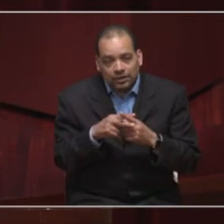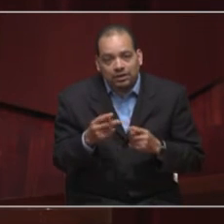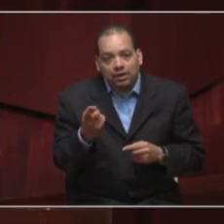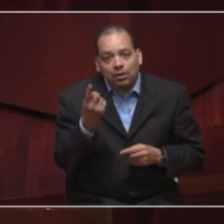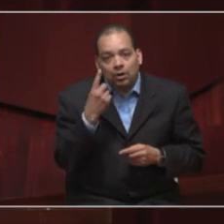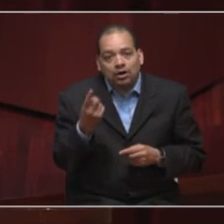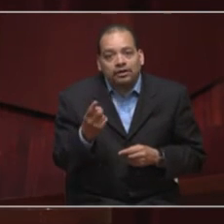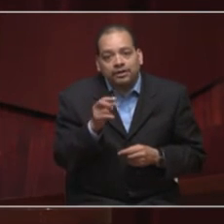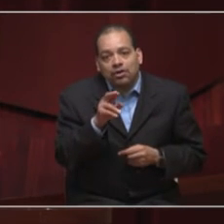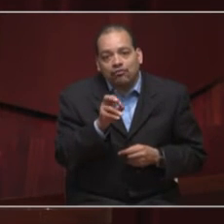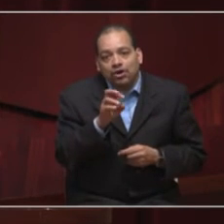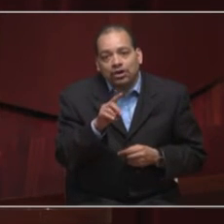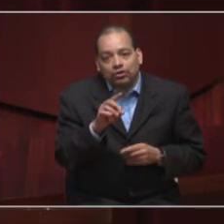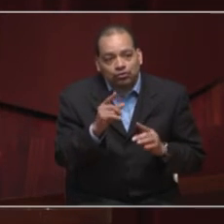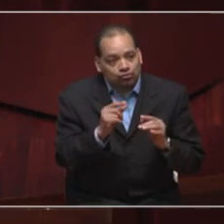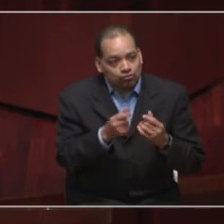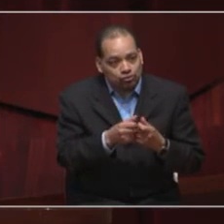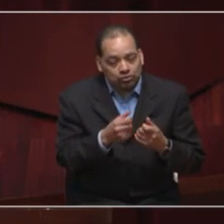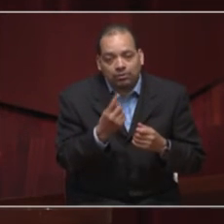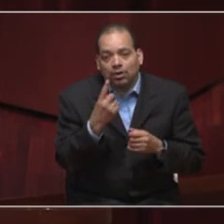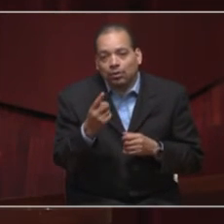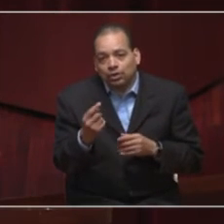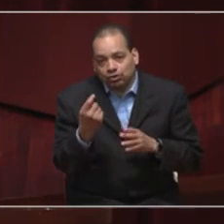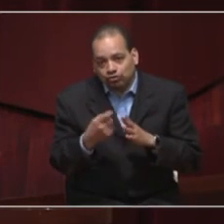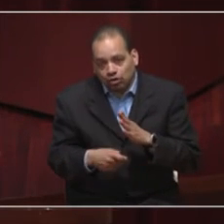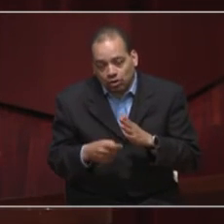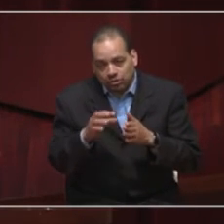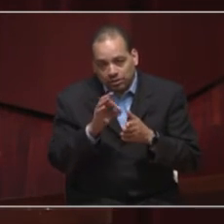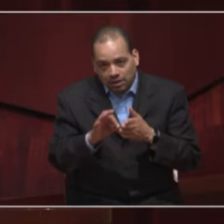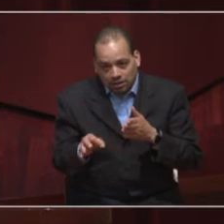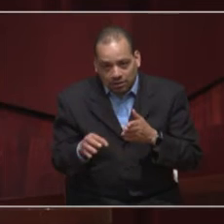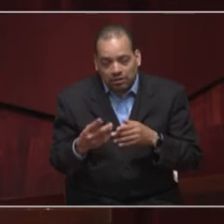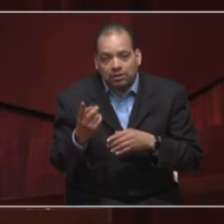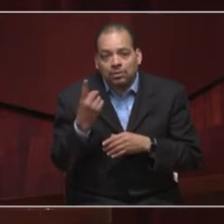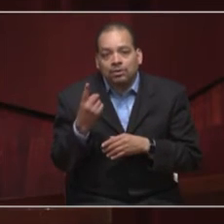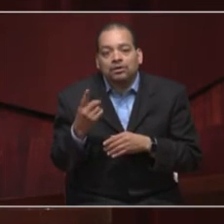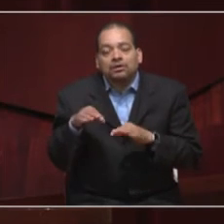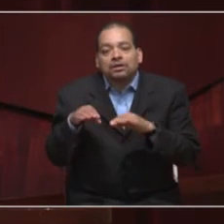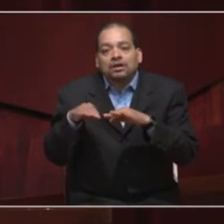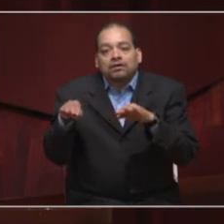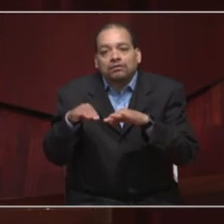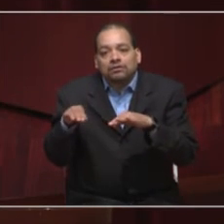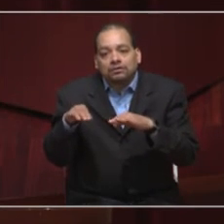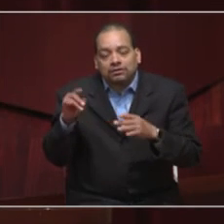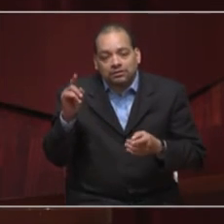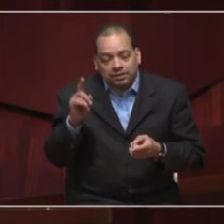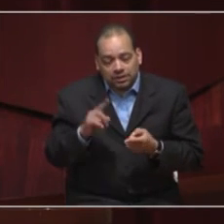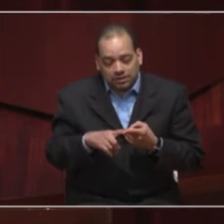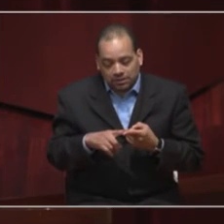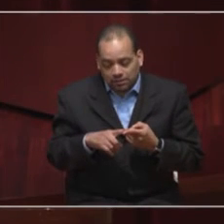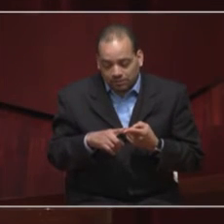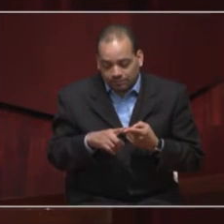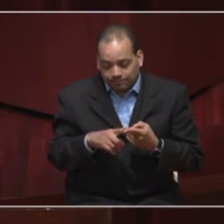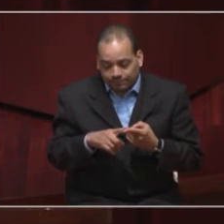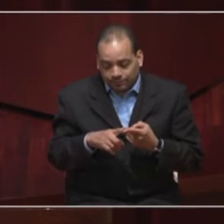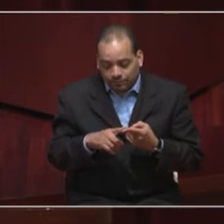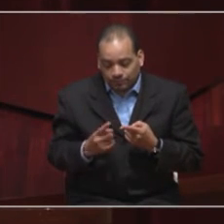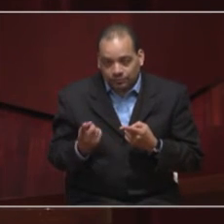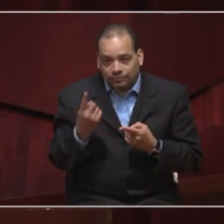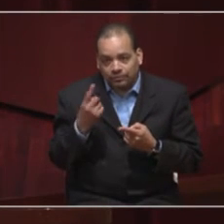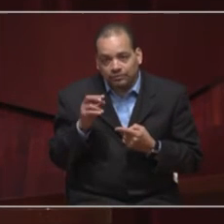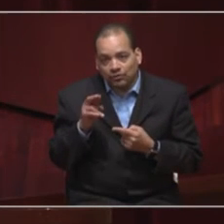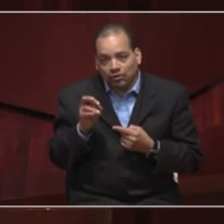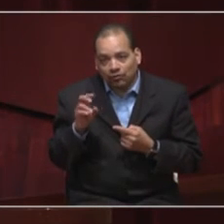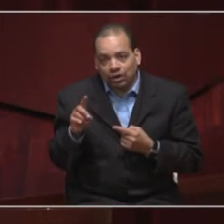group, only one charge account, only one security classification and level, and then only one record